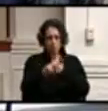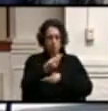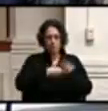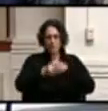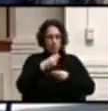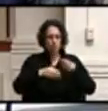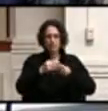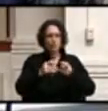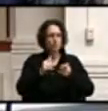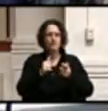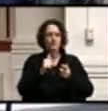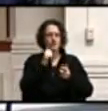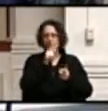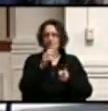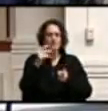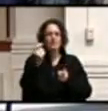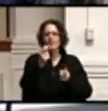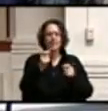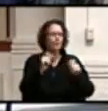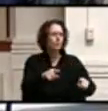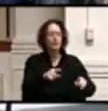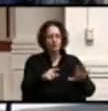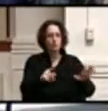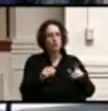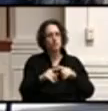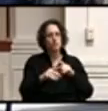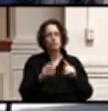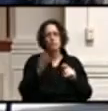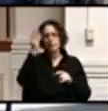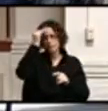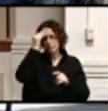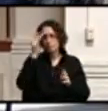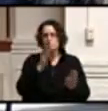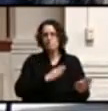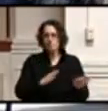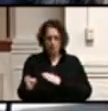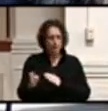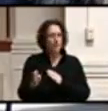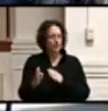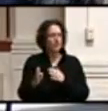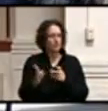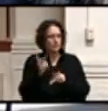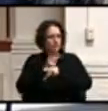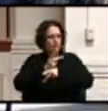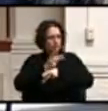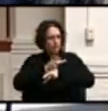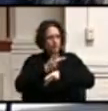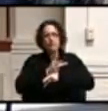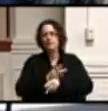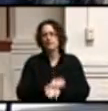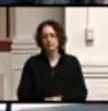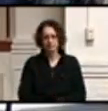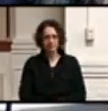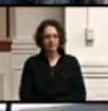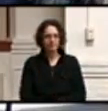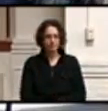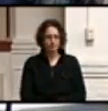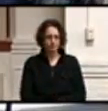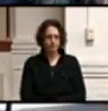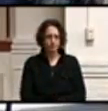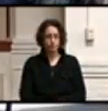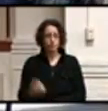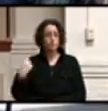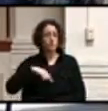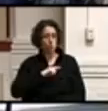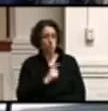head's responsibility and the interim town manager's to push back against our ideas and